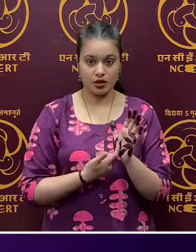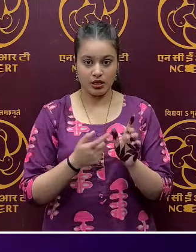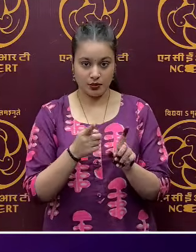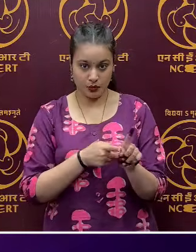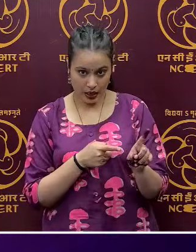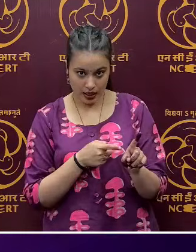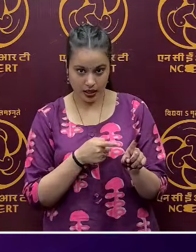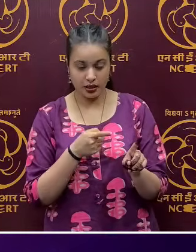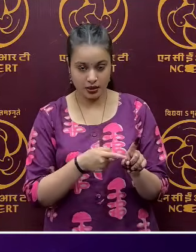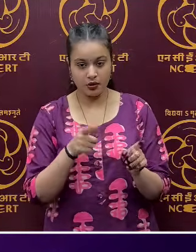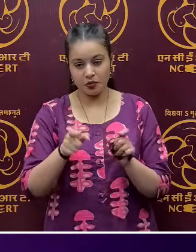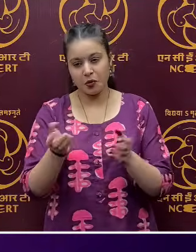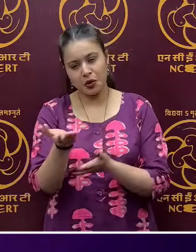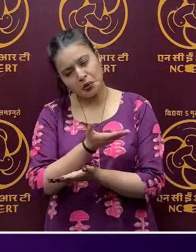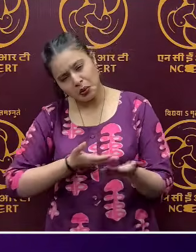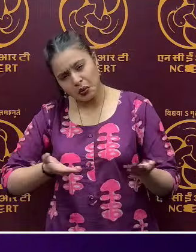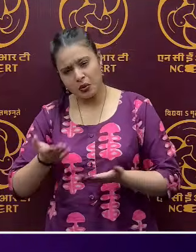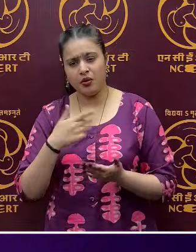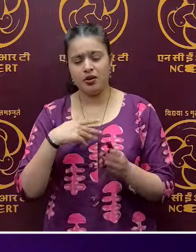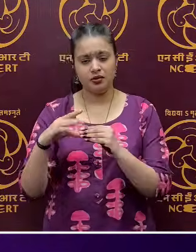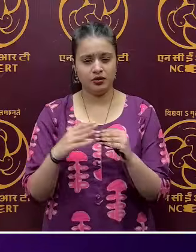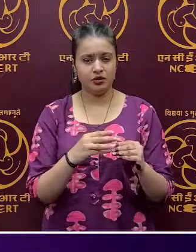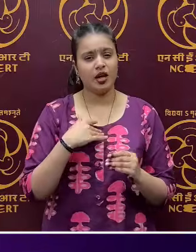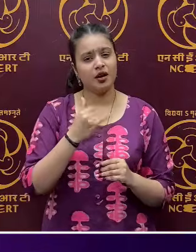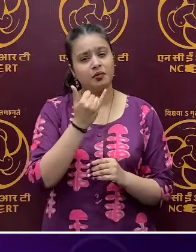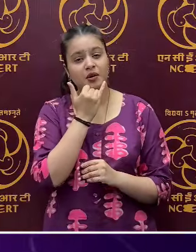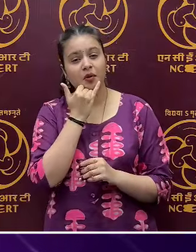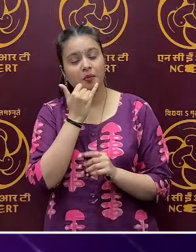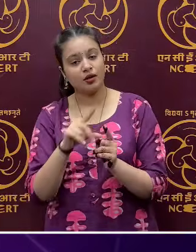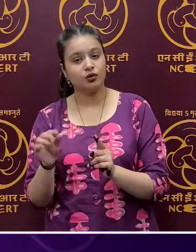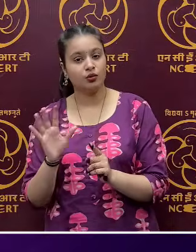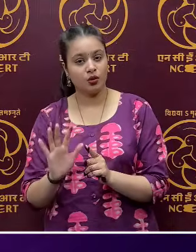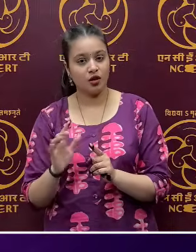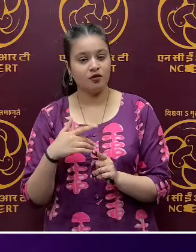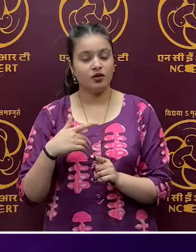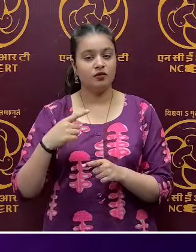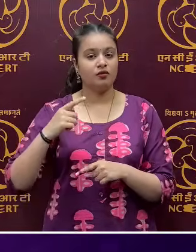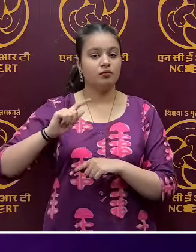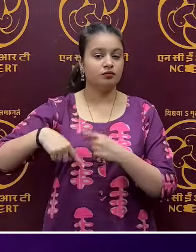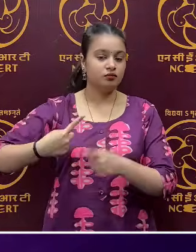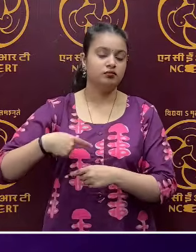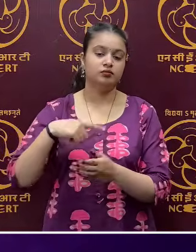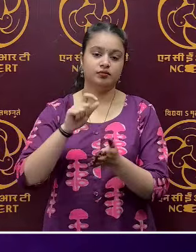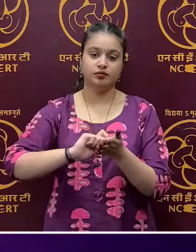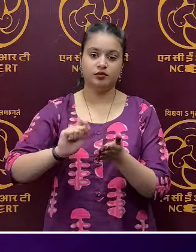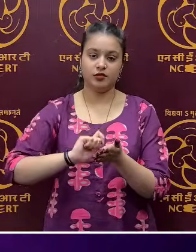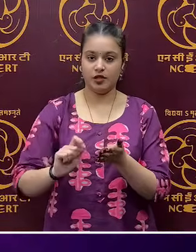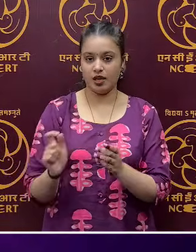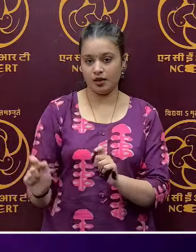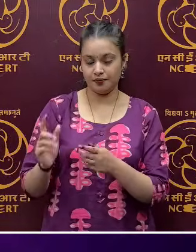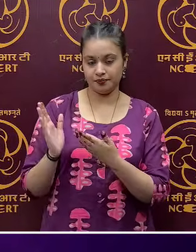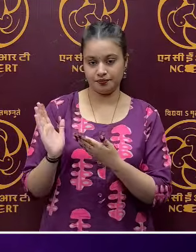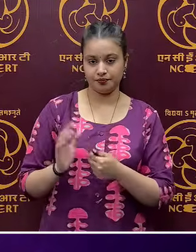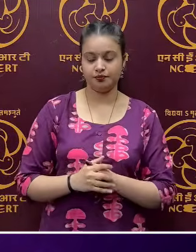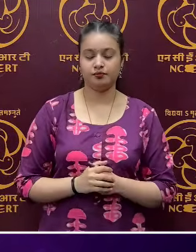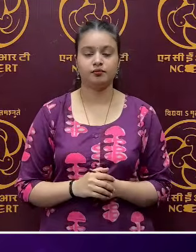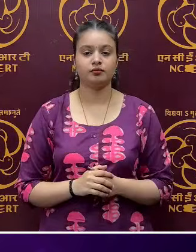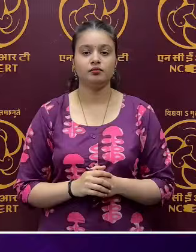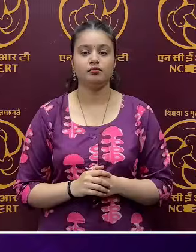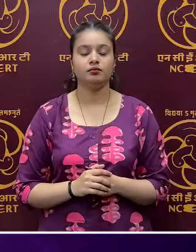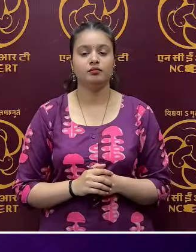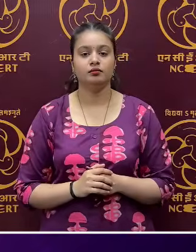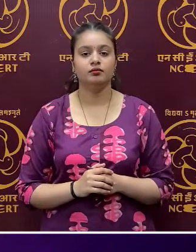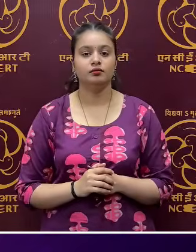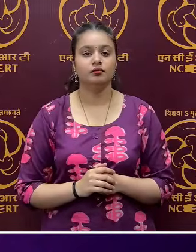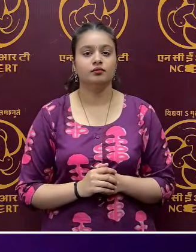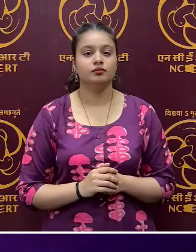the spelling wrong, including the best of the people. So let's get it right forever here. So one is